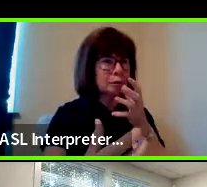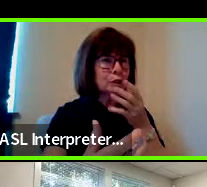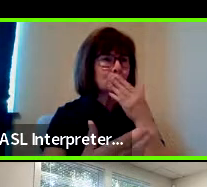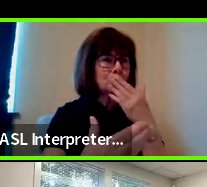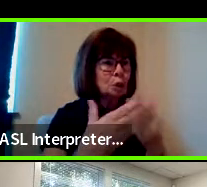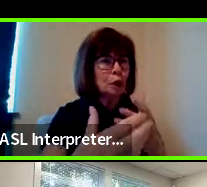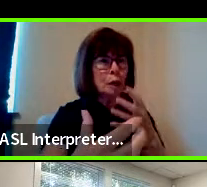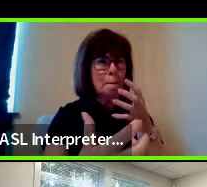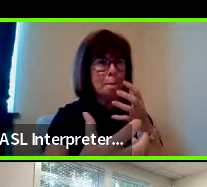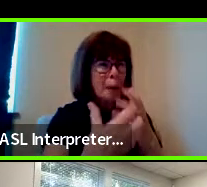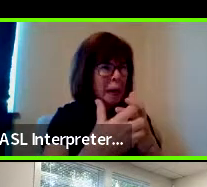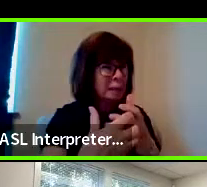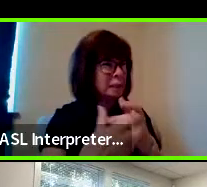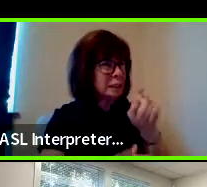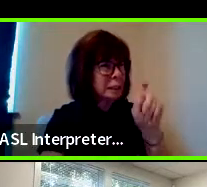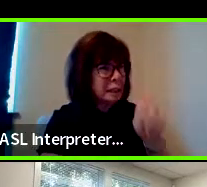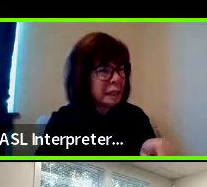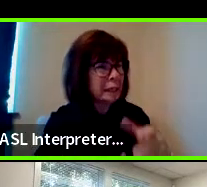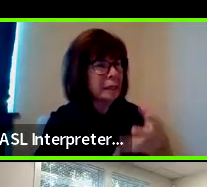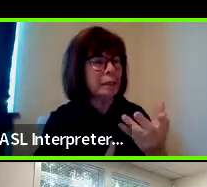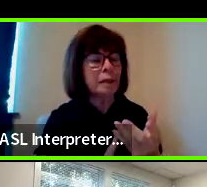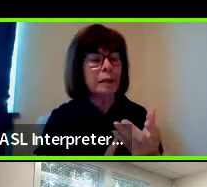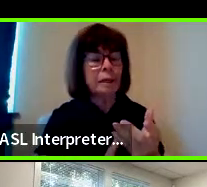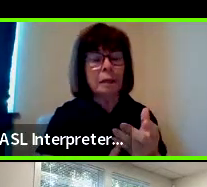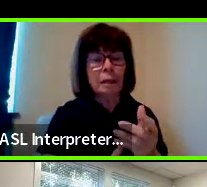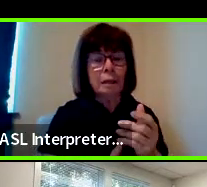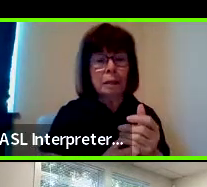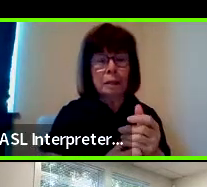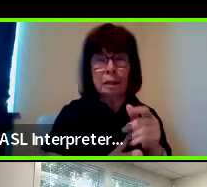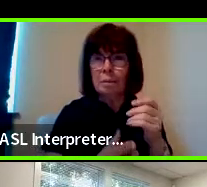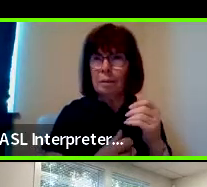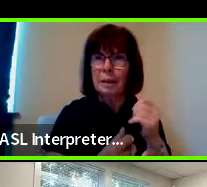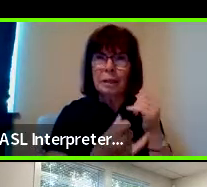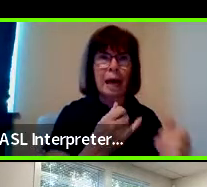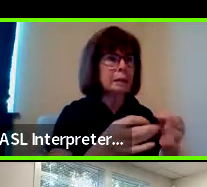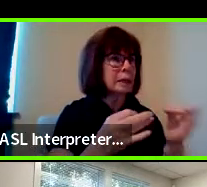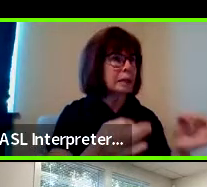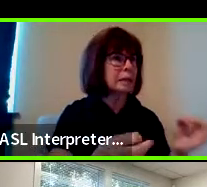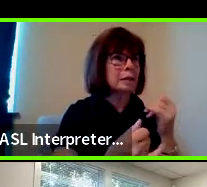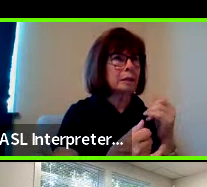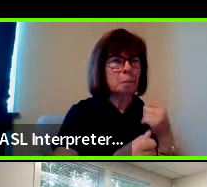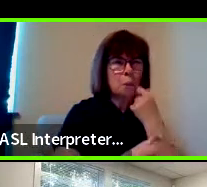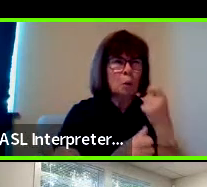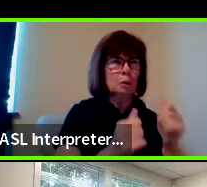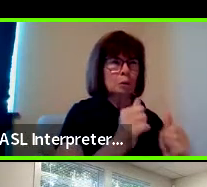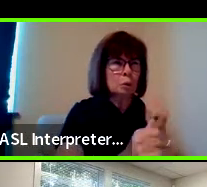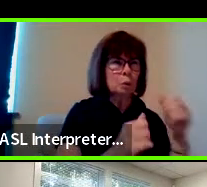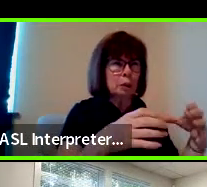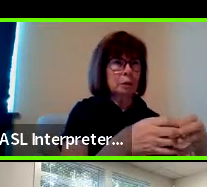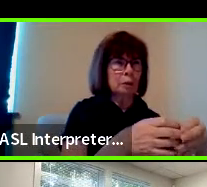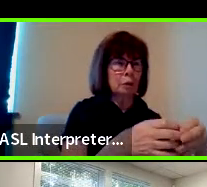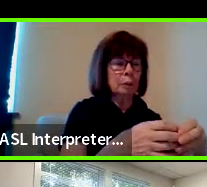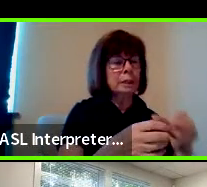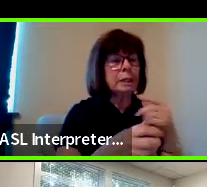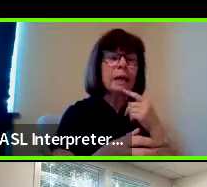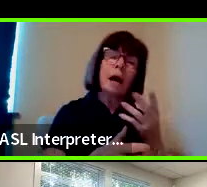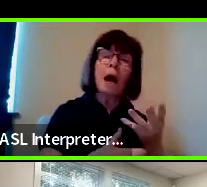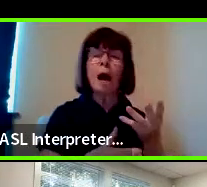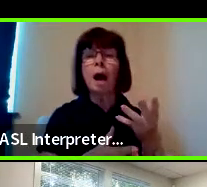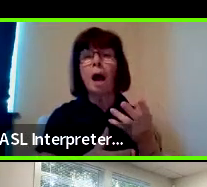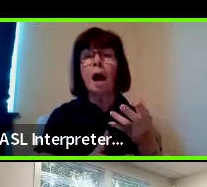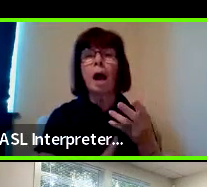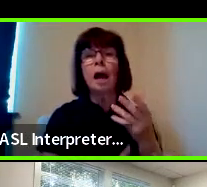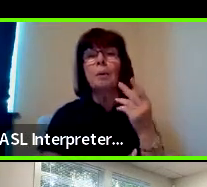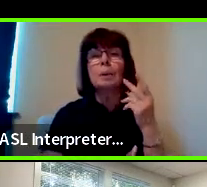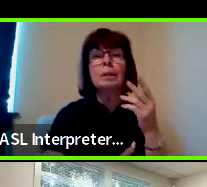And, I think the last statement in our last group is I would love to see an avenue